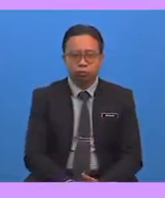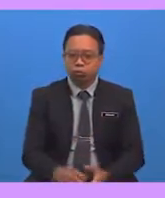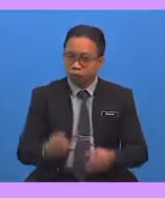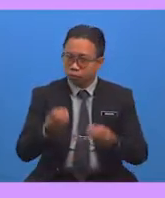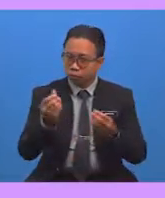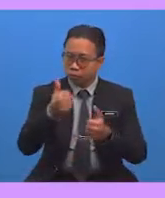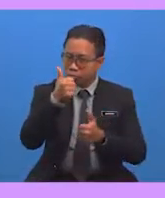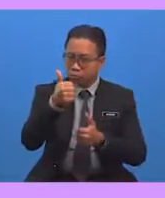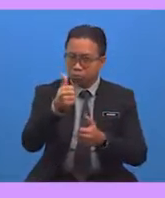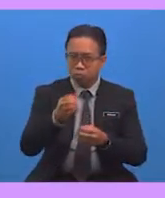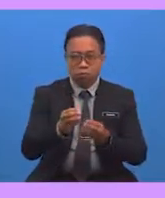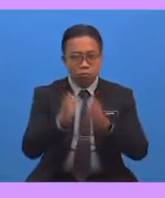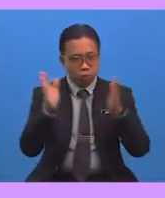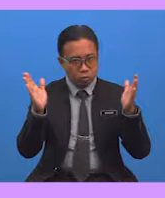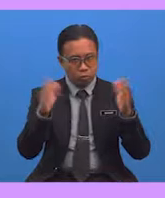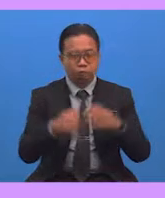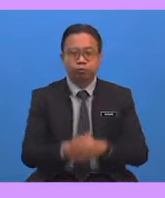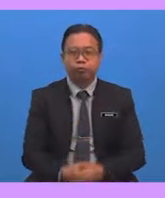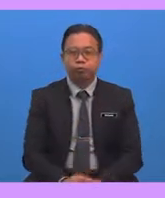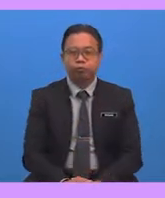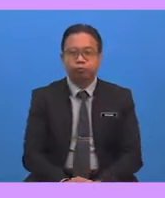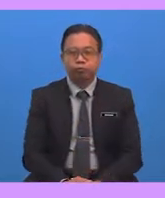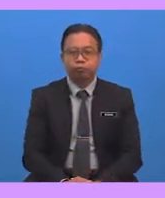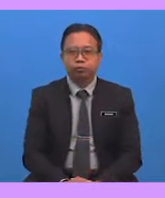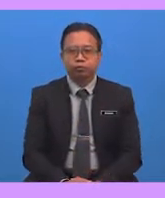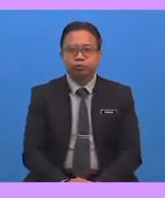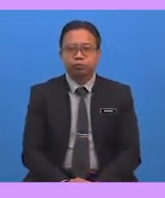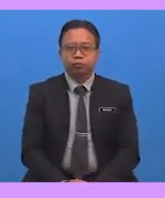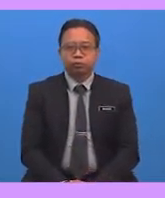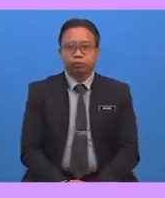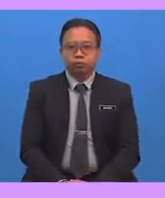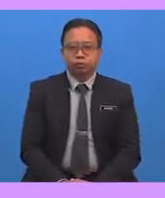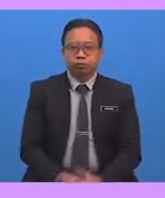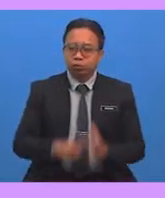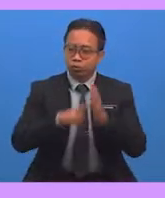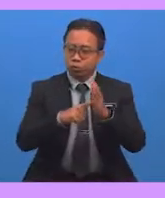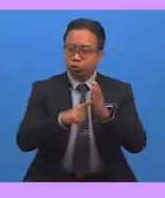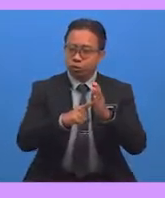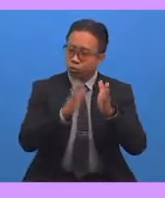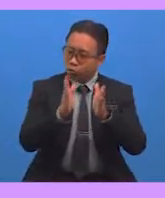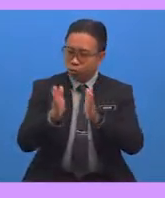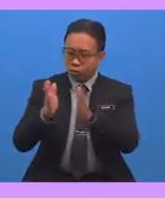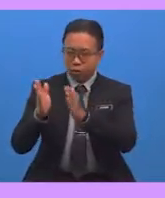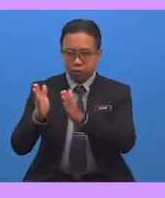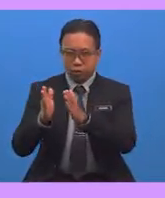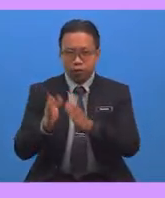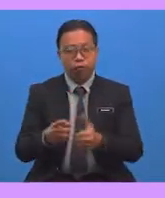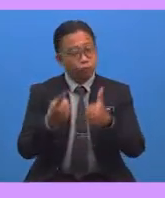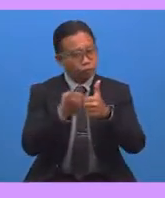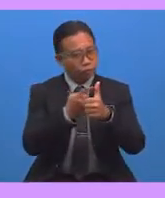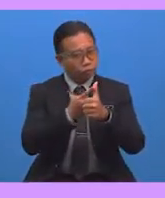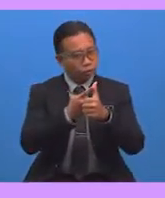... it is definitely ... to show sequence firstly,